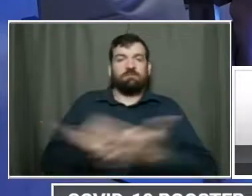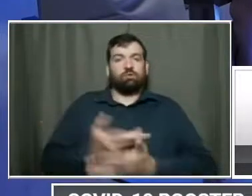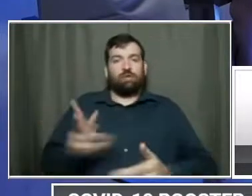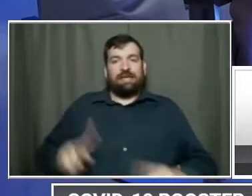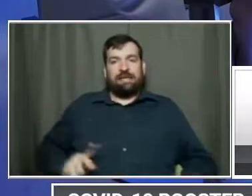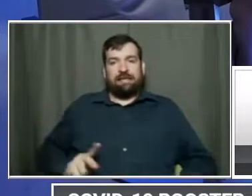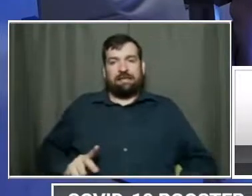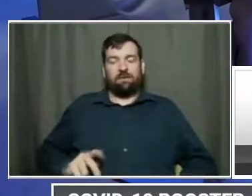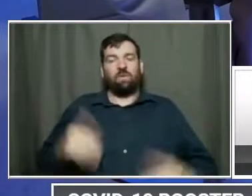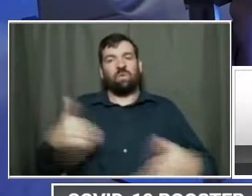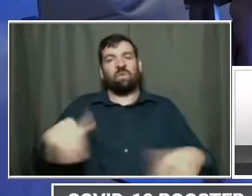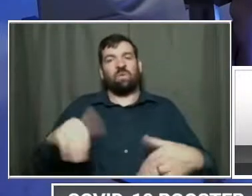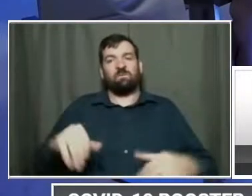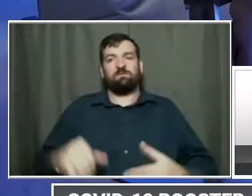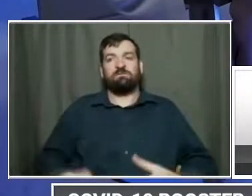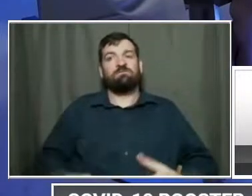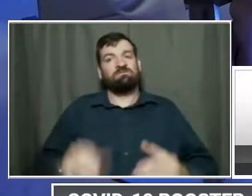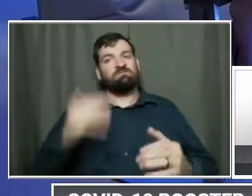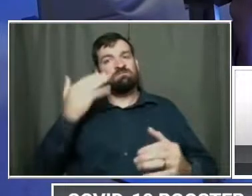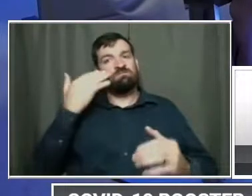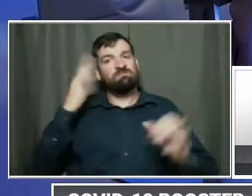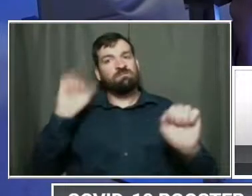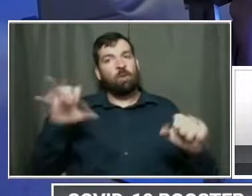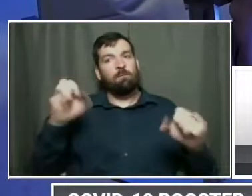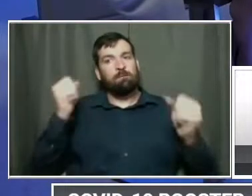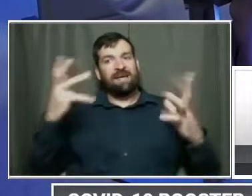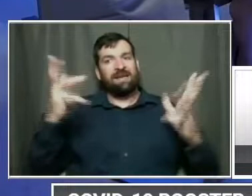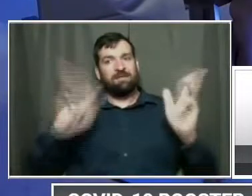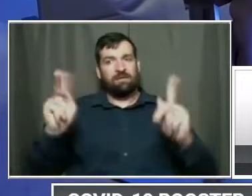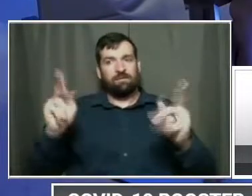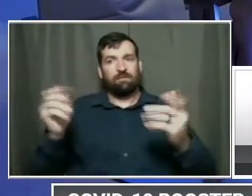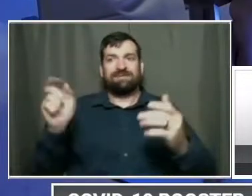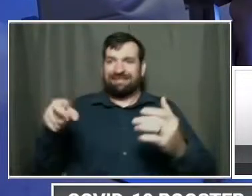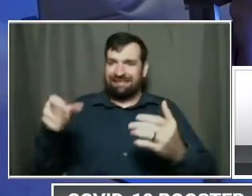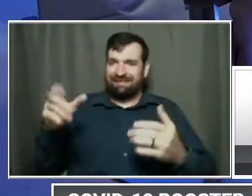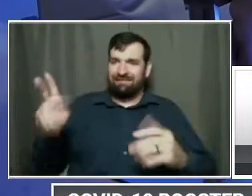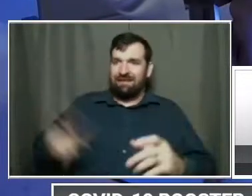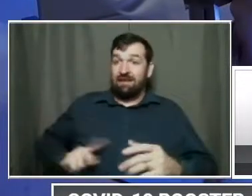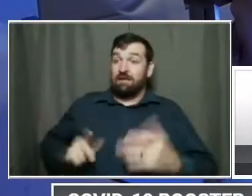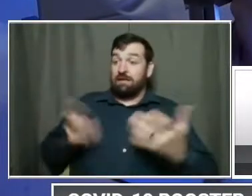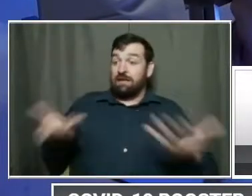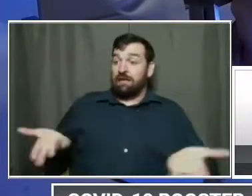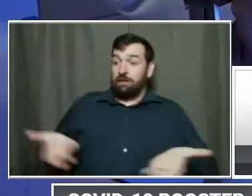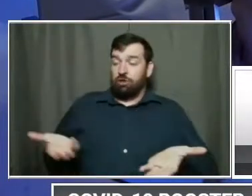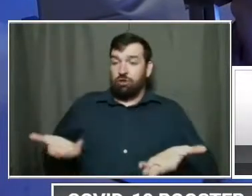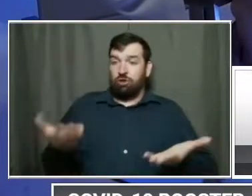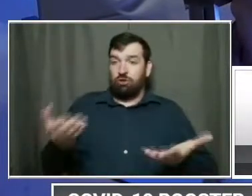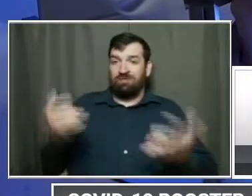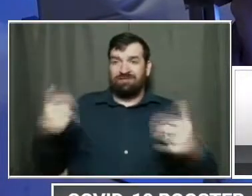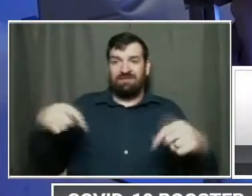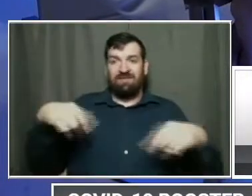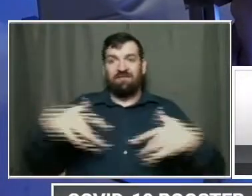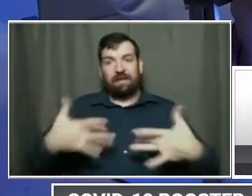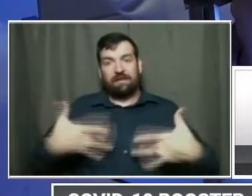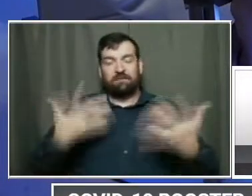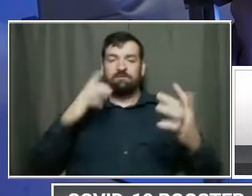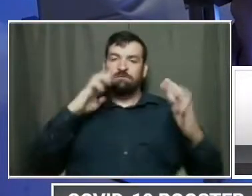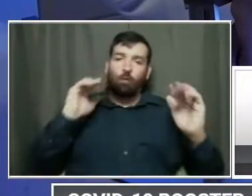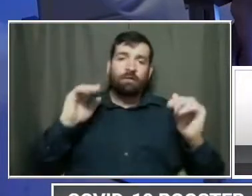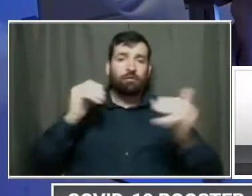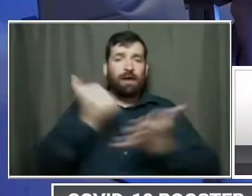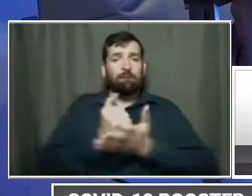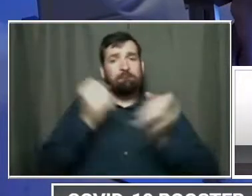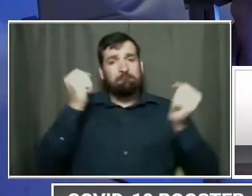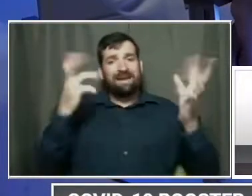And we know a lot of people need new kidneys. So this weekend, a big event here in the Kansas City area hopes to help a large number of people